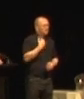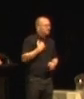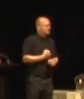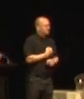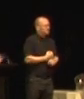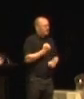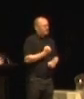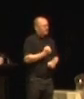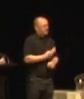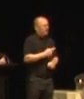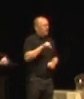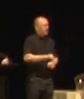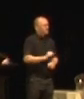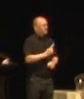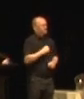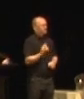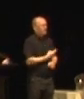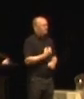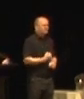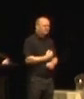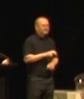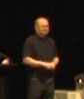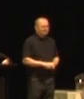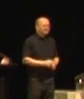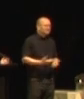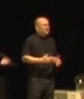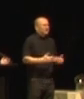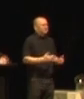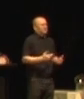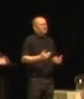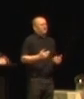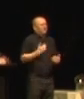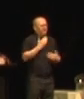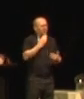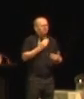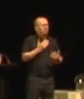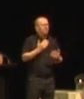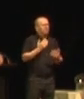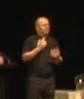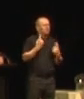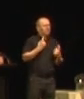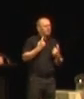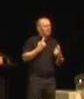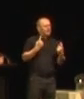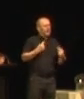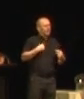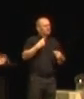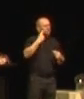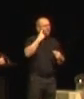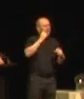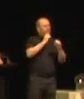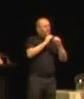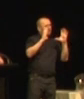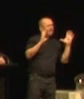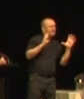Thank you for the play. Thank you for the silence. Thank you for allowing us to think big. but still have moments of